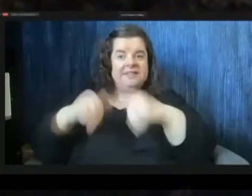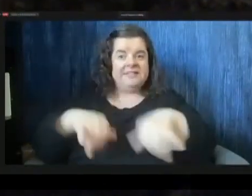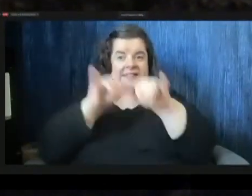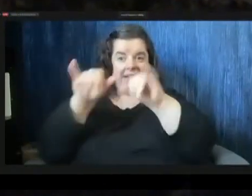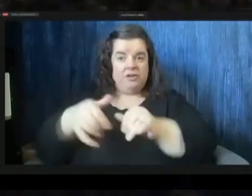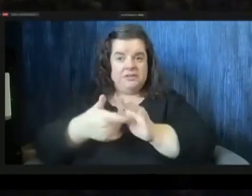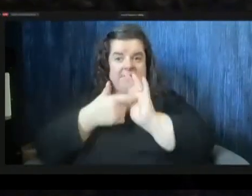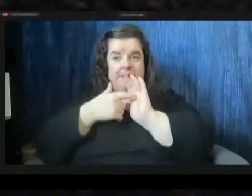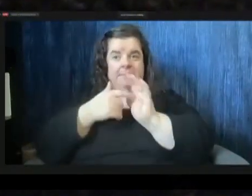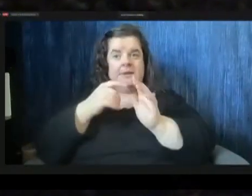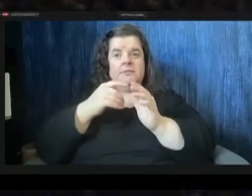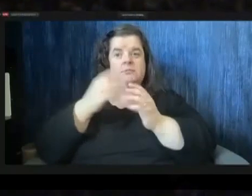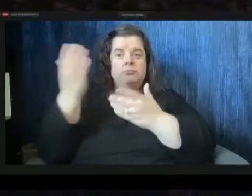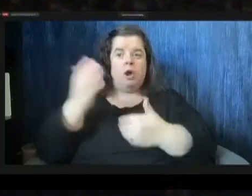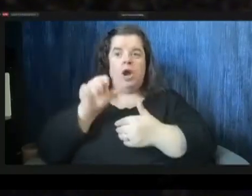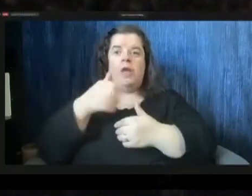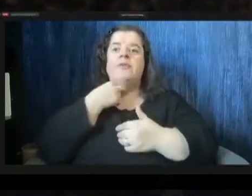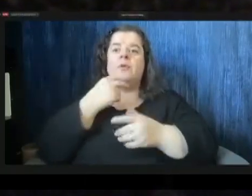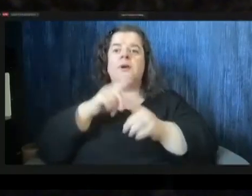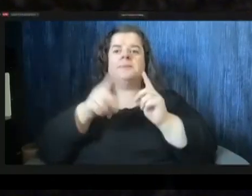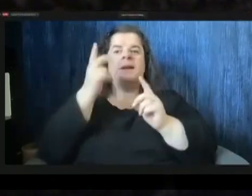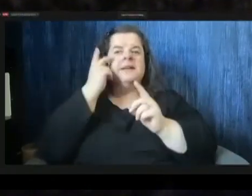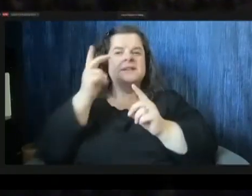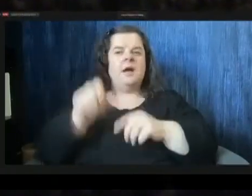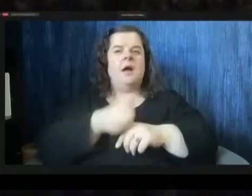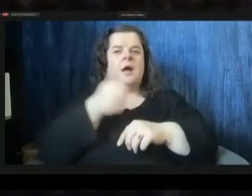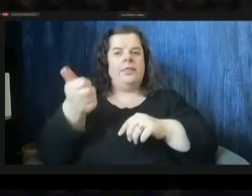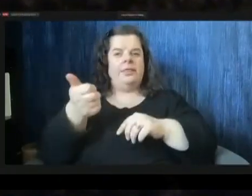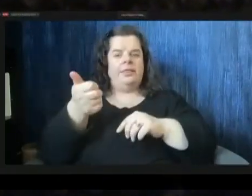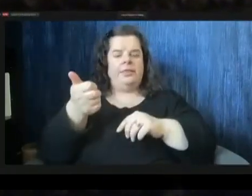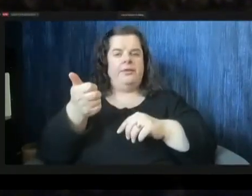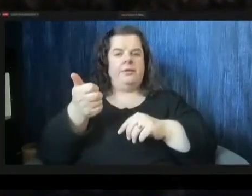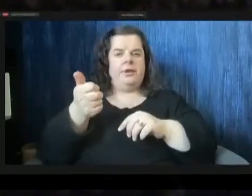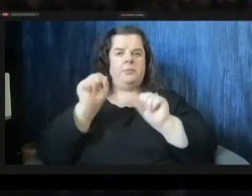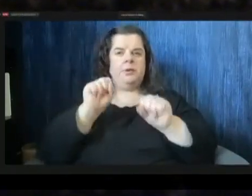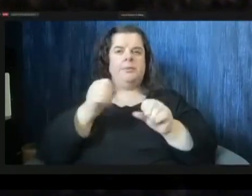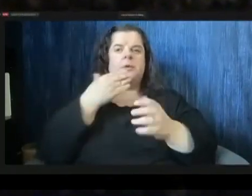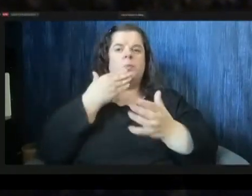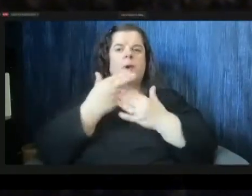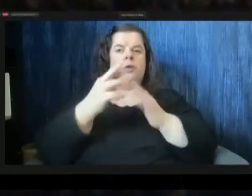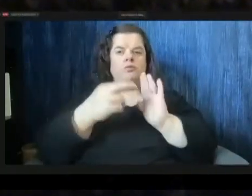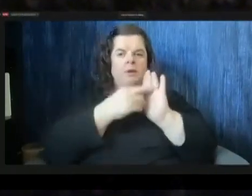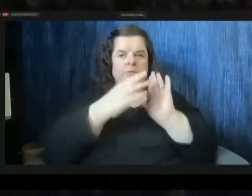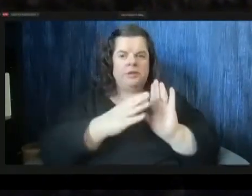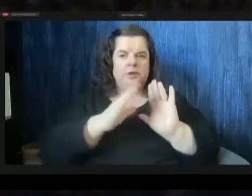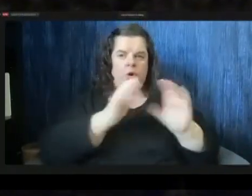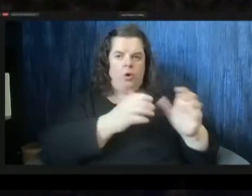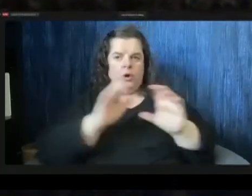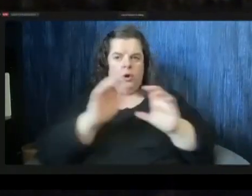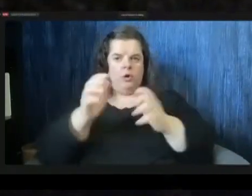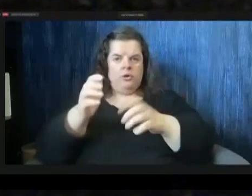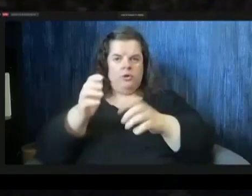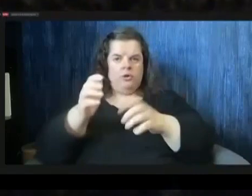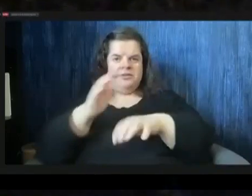I see that there are other probably the well-represented organizations that made it onto the pie